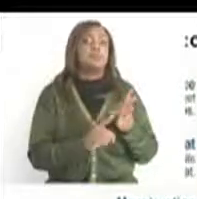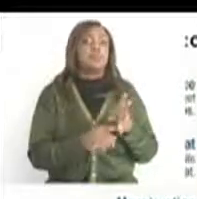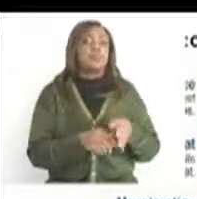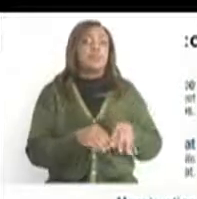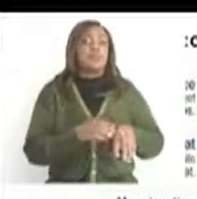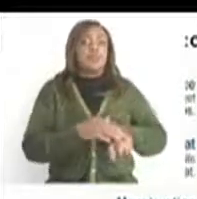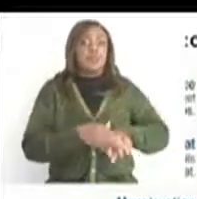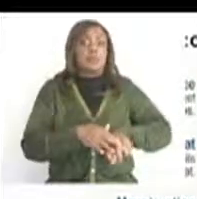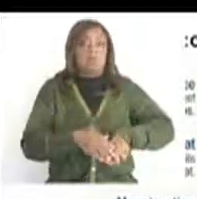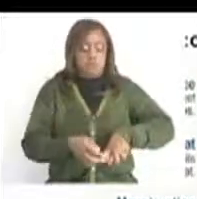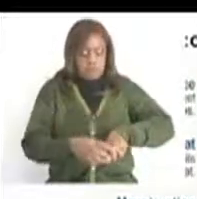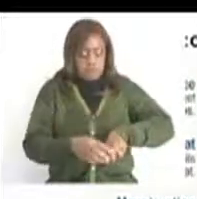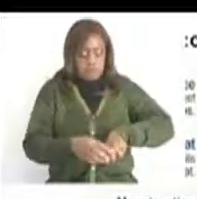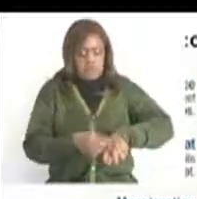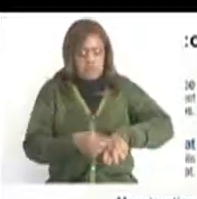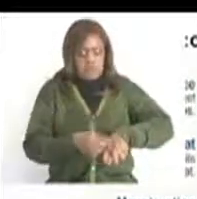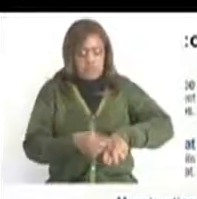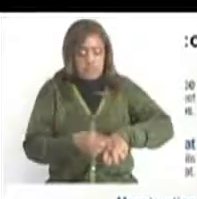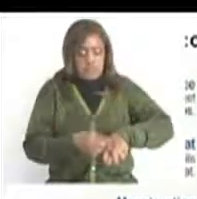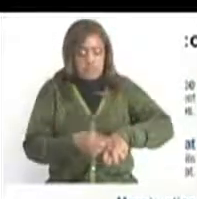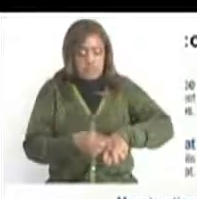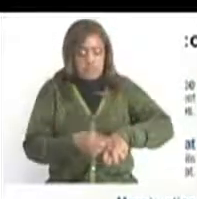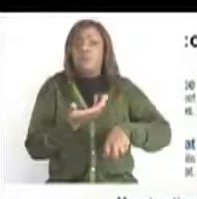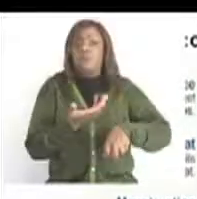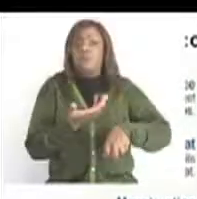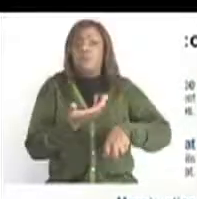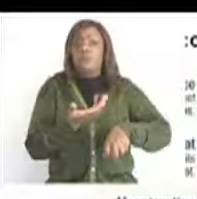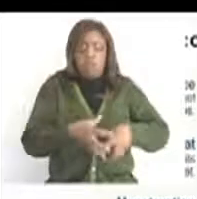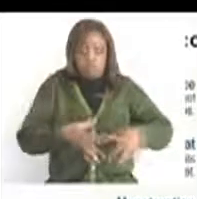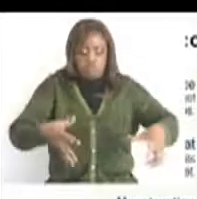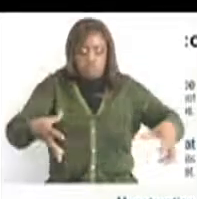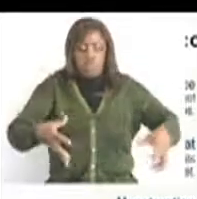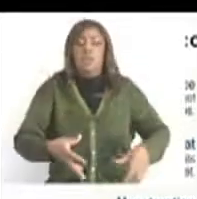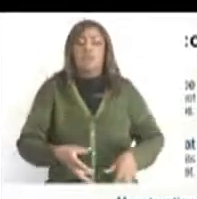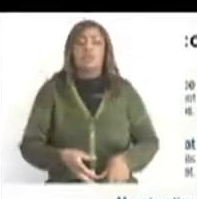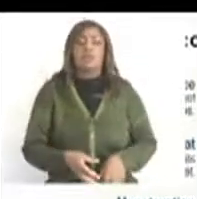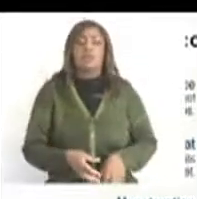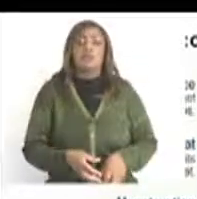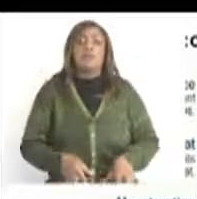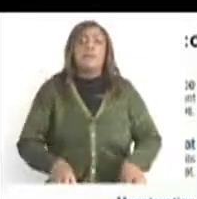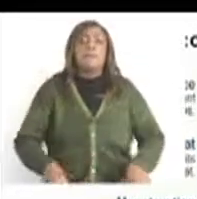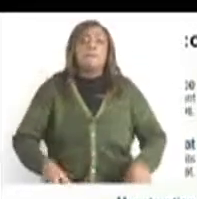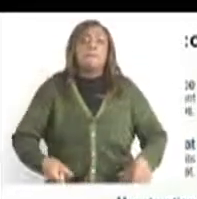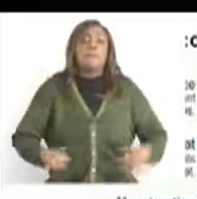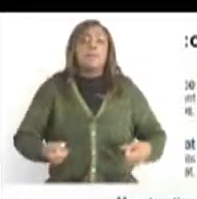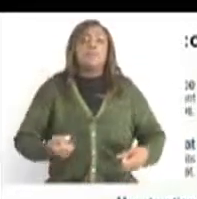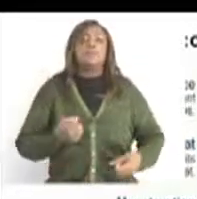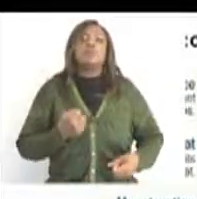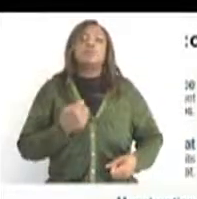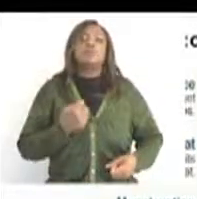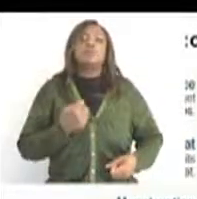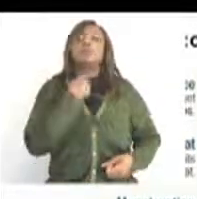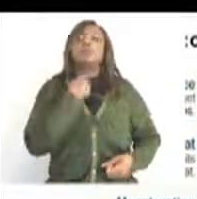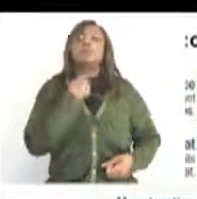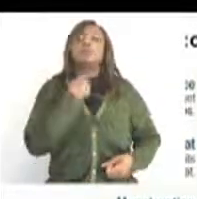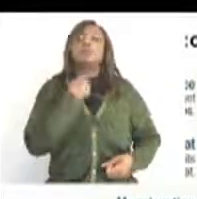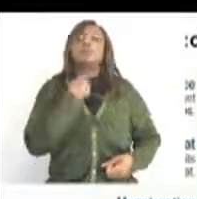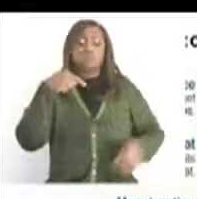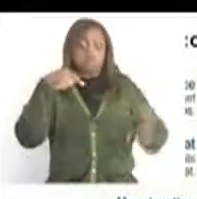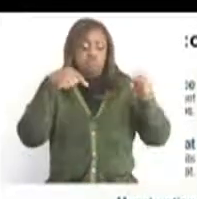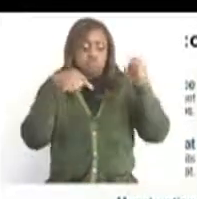Private, your penis and testicles get bigger. Voice, your voice deepens or it becomes